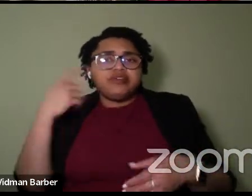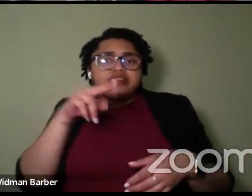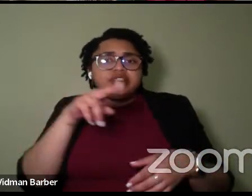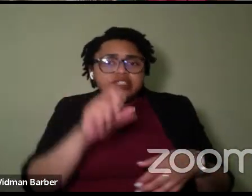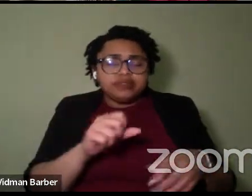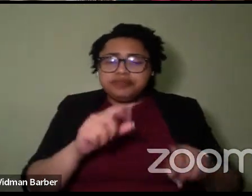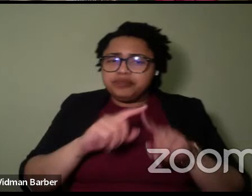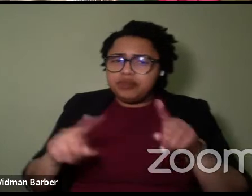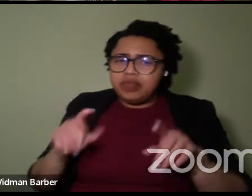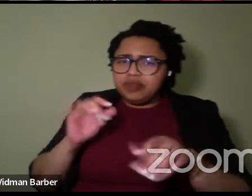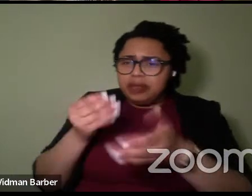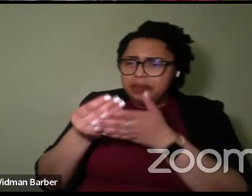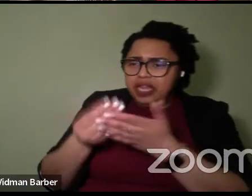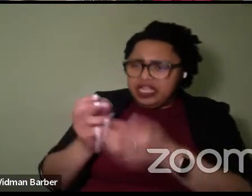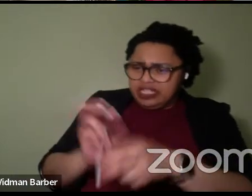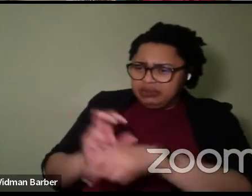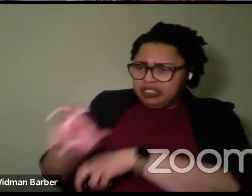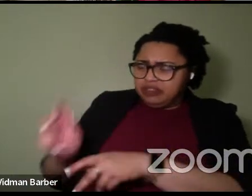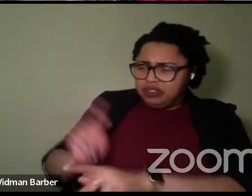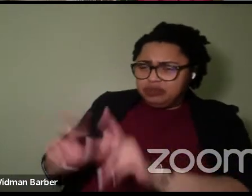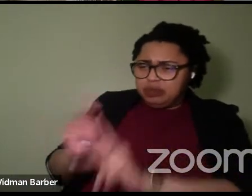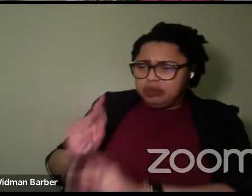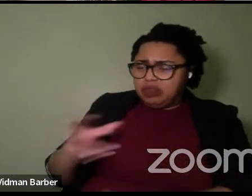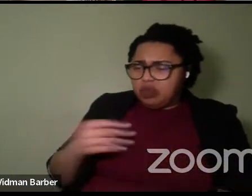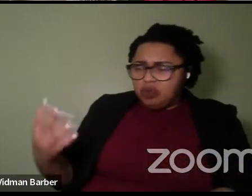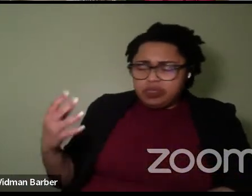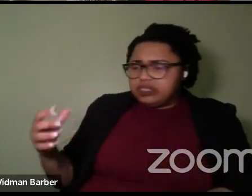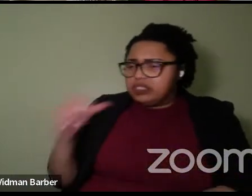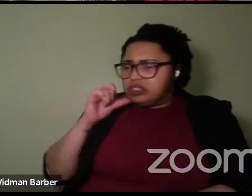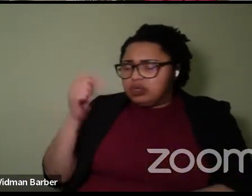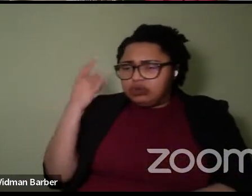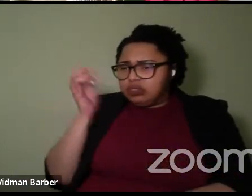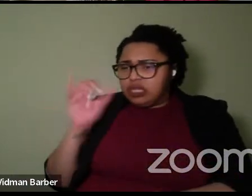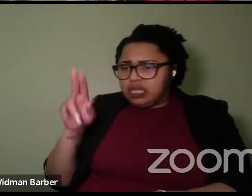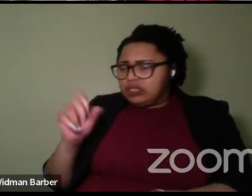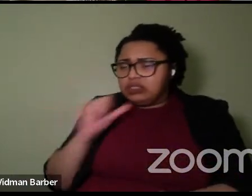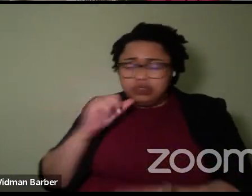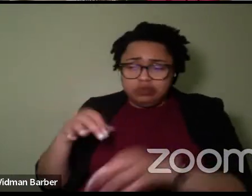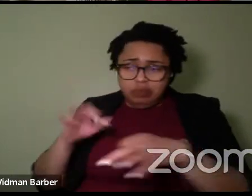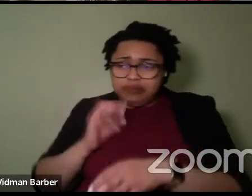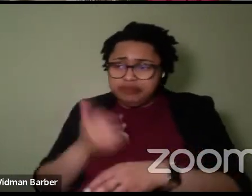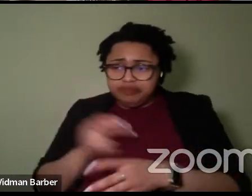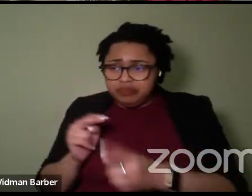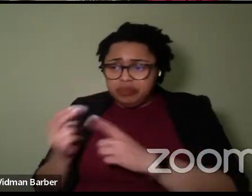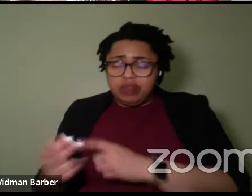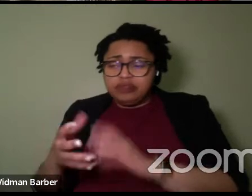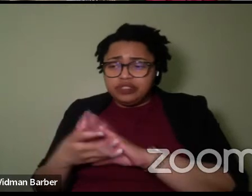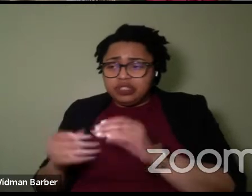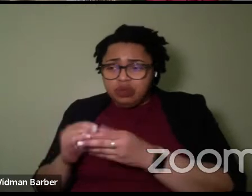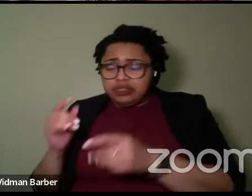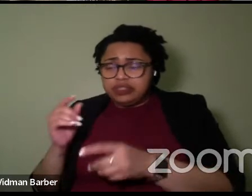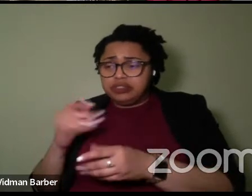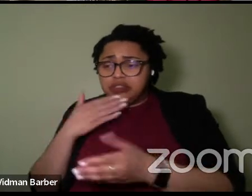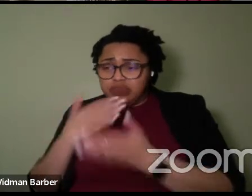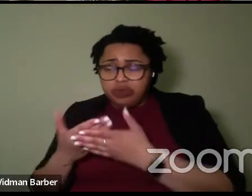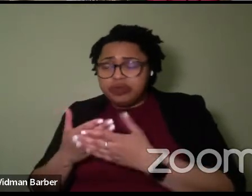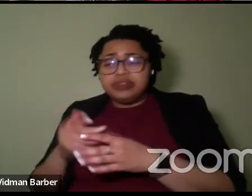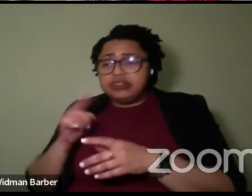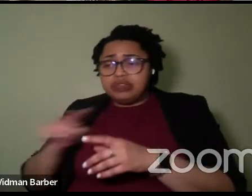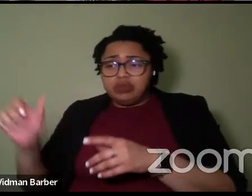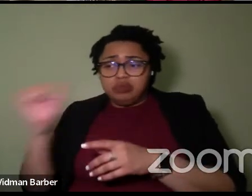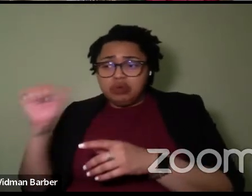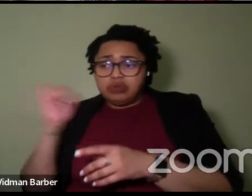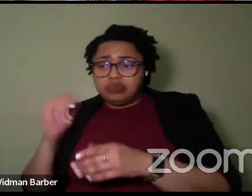us, folks who don't tell our stories well, don't even, like you said, won't invite us to the table until they've already written it. Like,